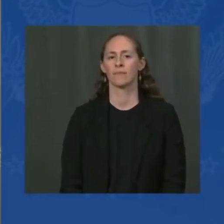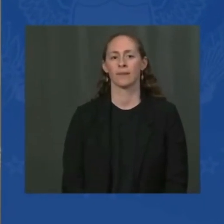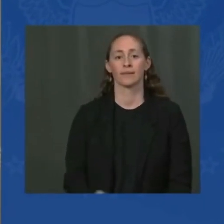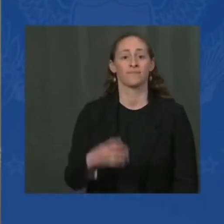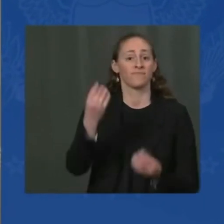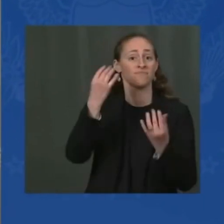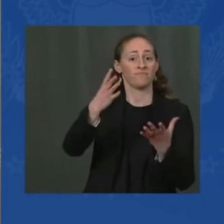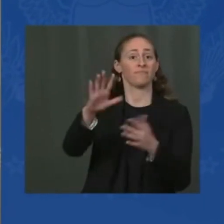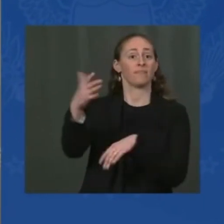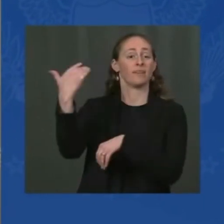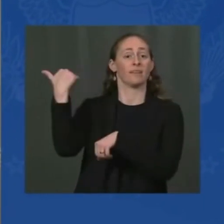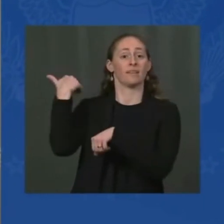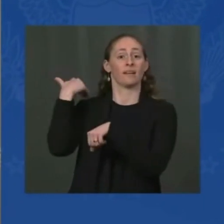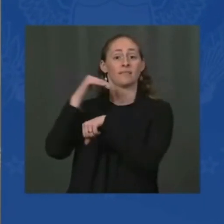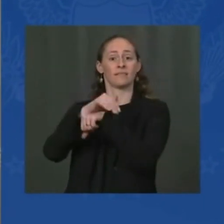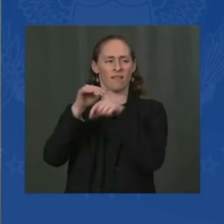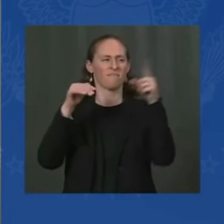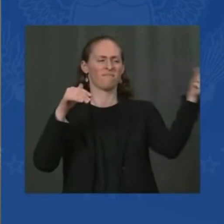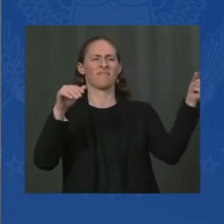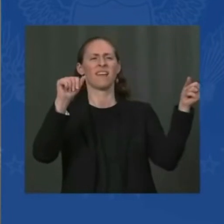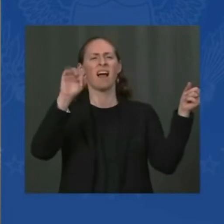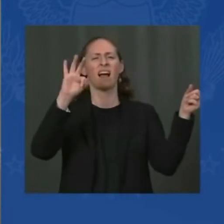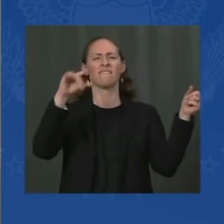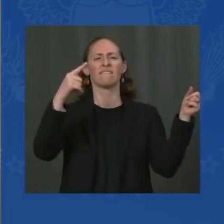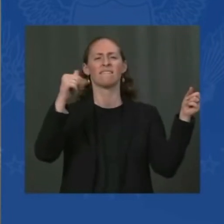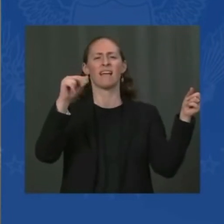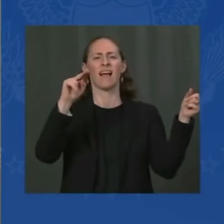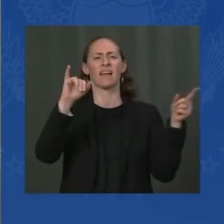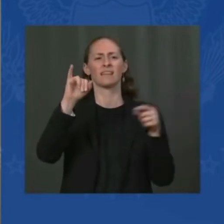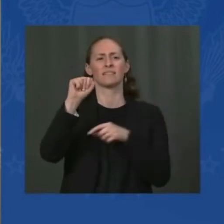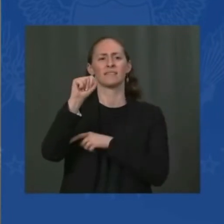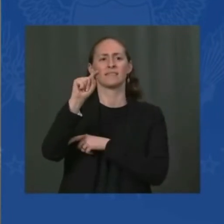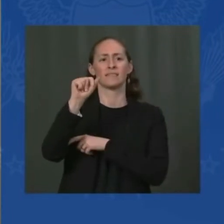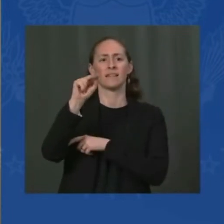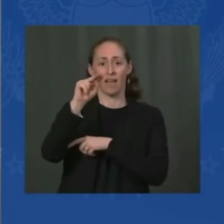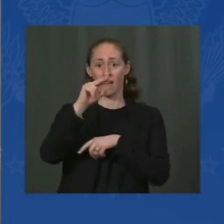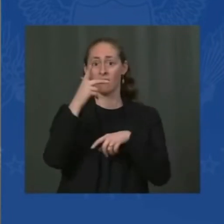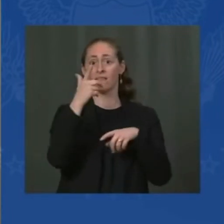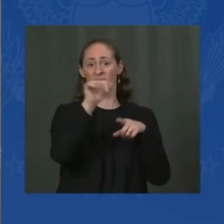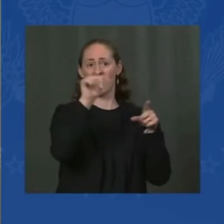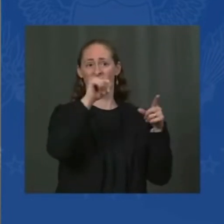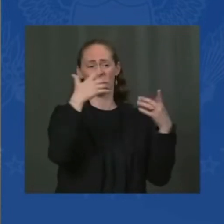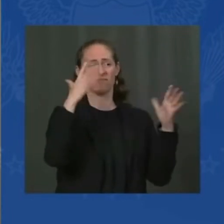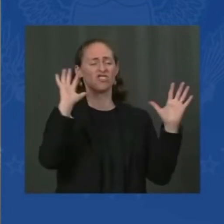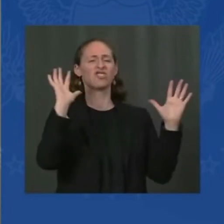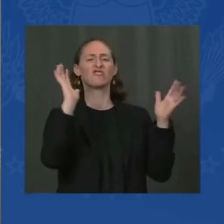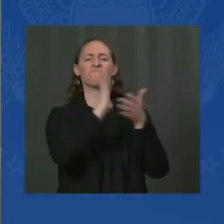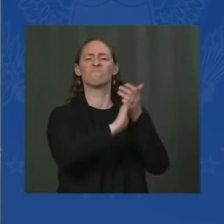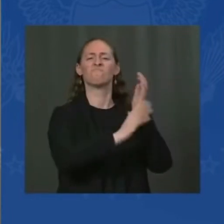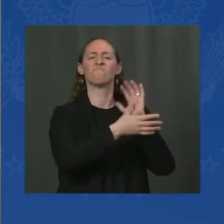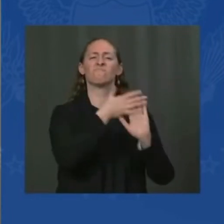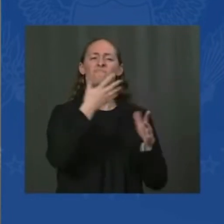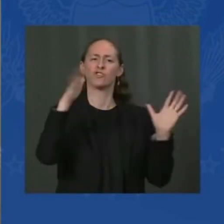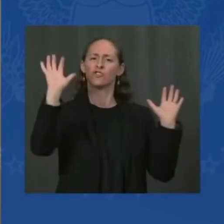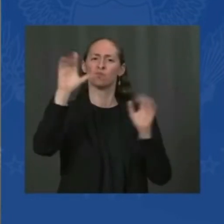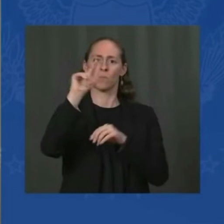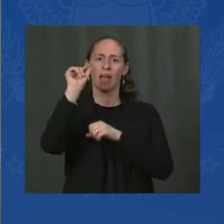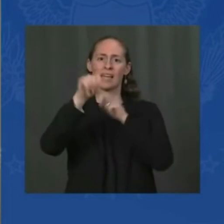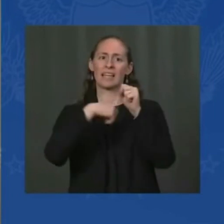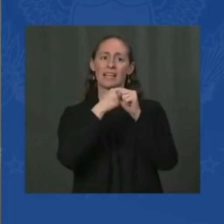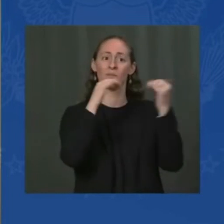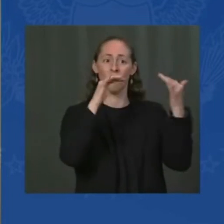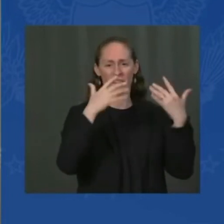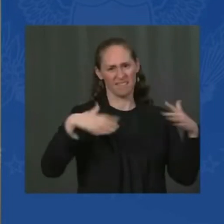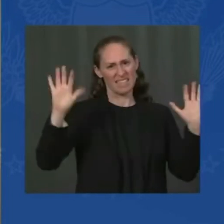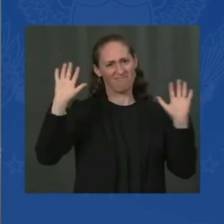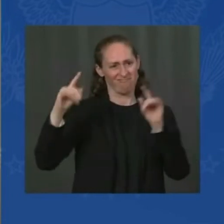United States ended 20 years of war in Afghanistan, the longest war in American history.